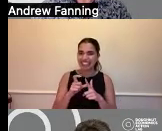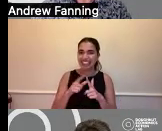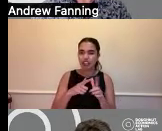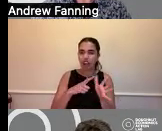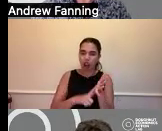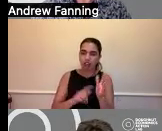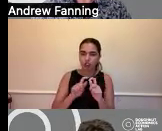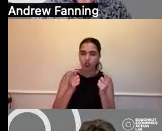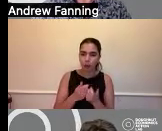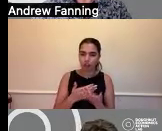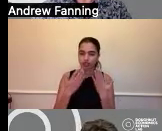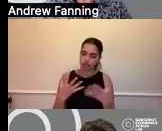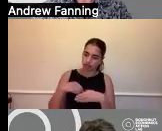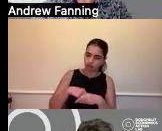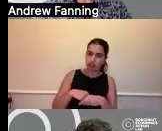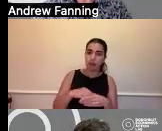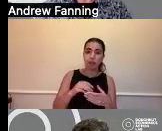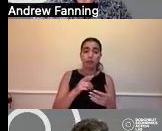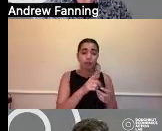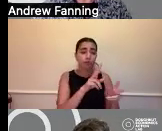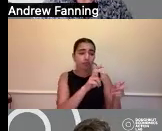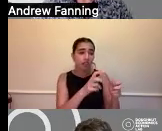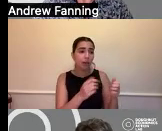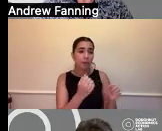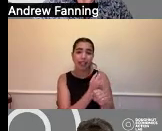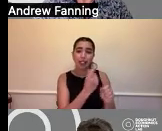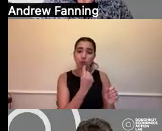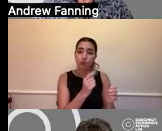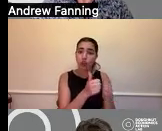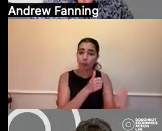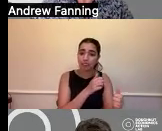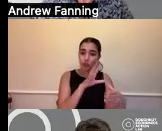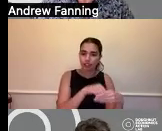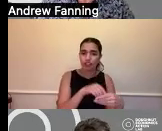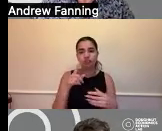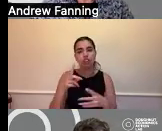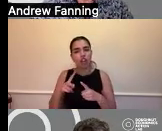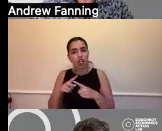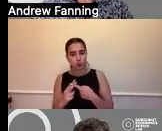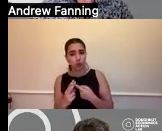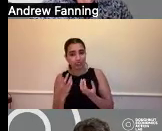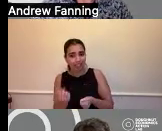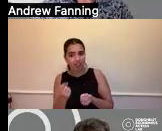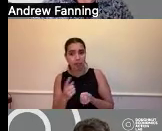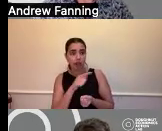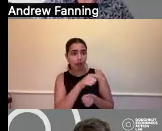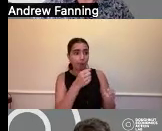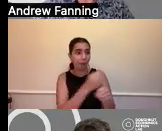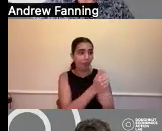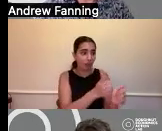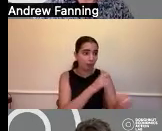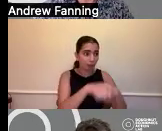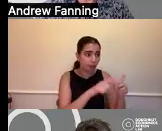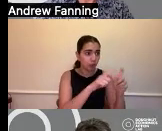Make it possible for companies to engage. There are tools for businesses, but they're not about making a company donut. But please do check out our work